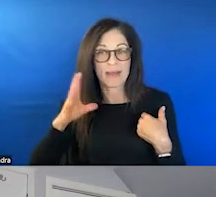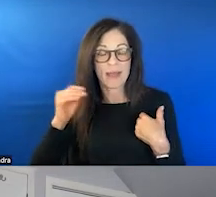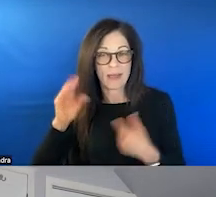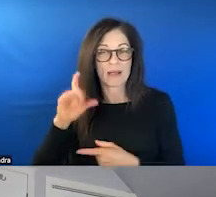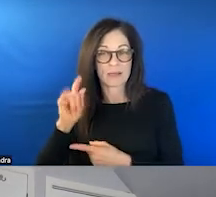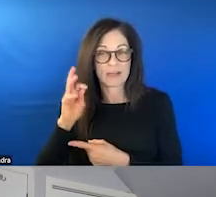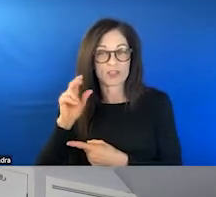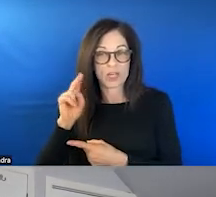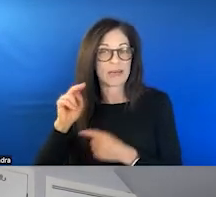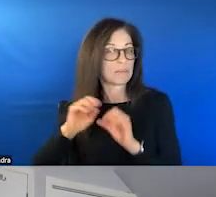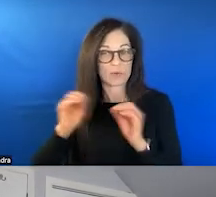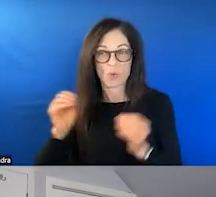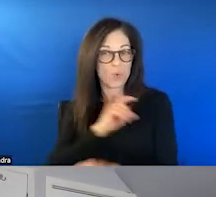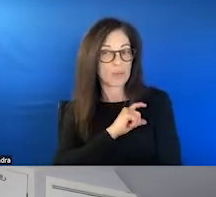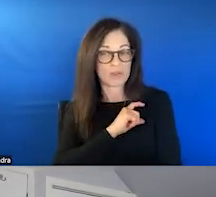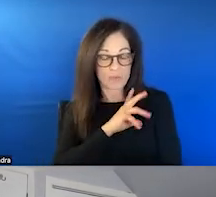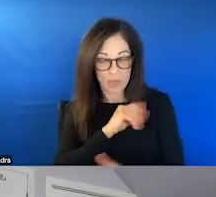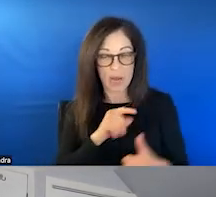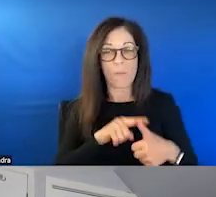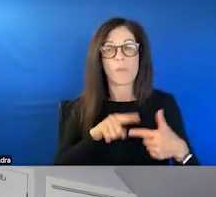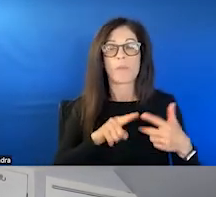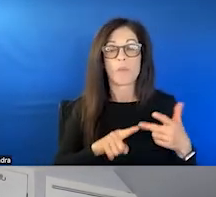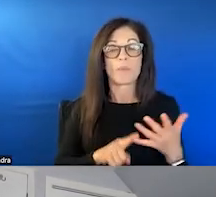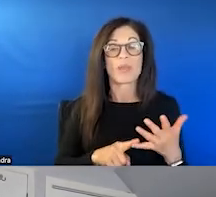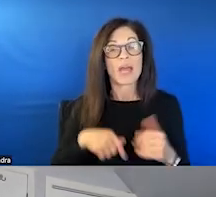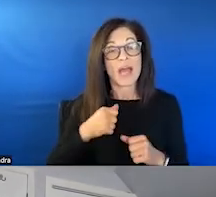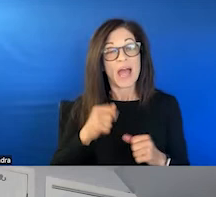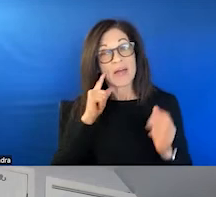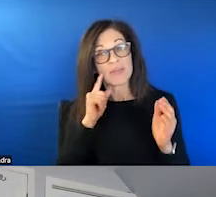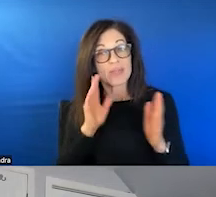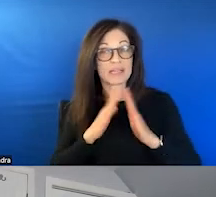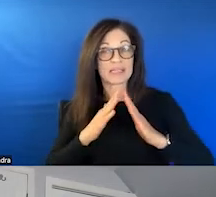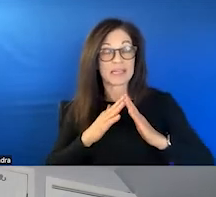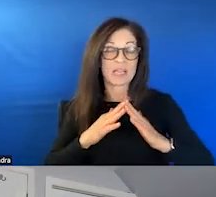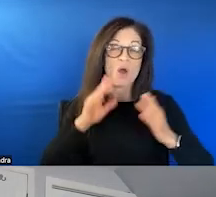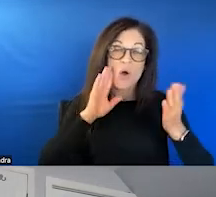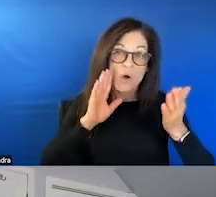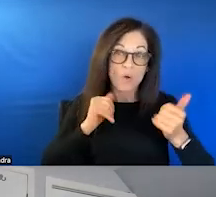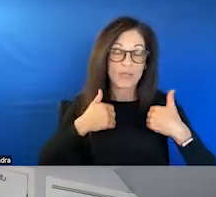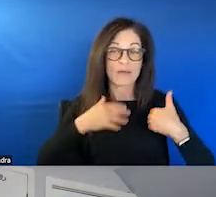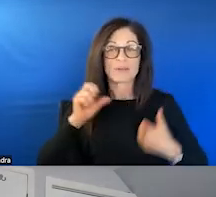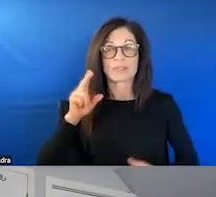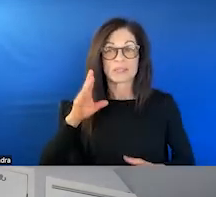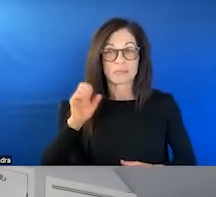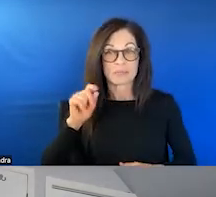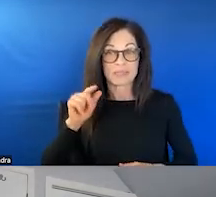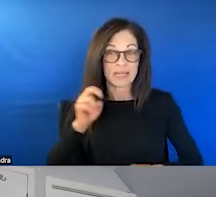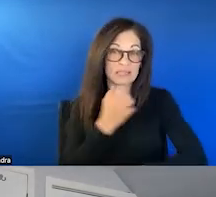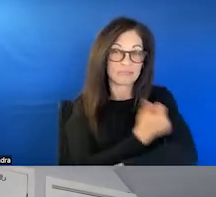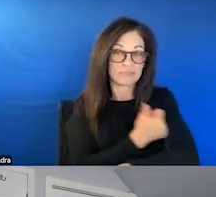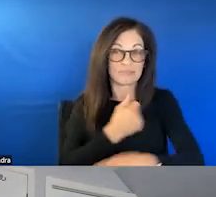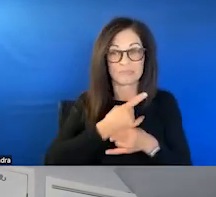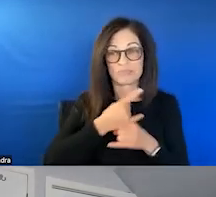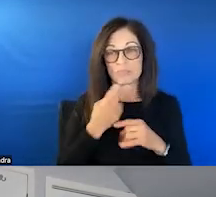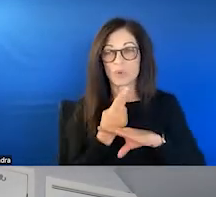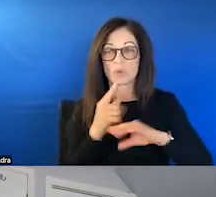the police officer. And finally, the city hopes to spin up a substance use focused team consisting of a paramedic